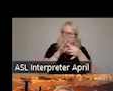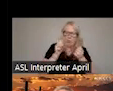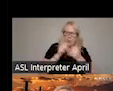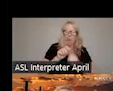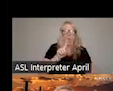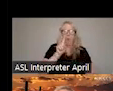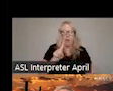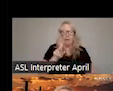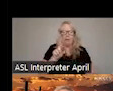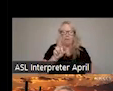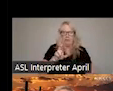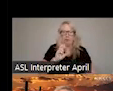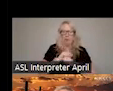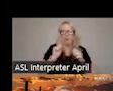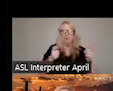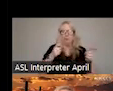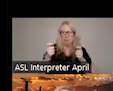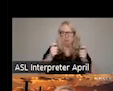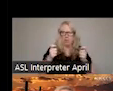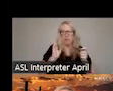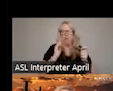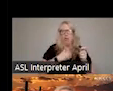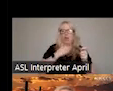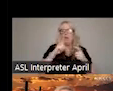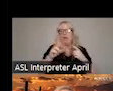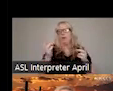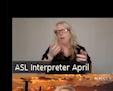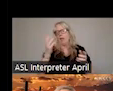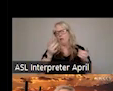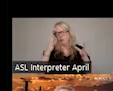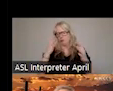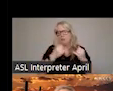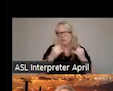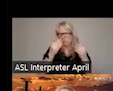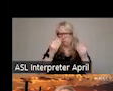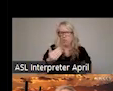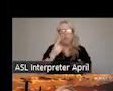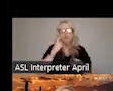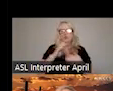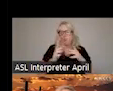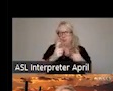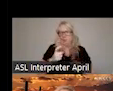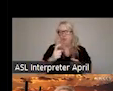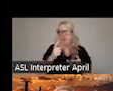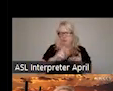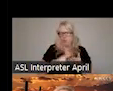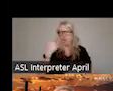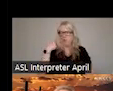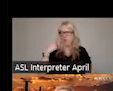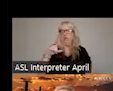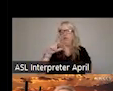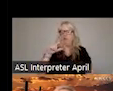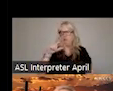vendor to manage our crisis line going forward. And so we awarded the contract in November of